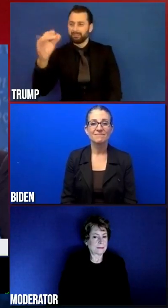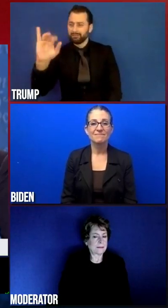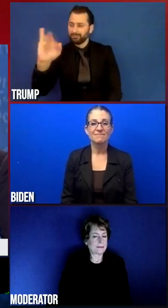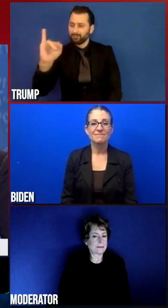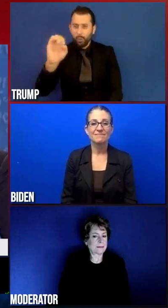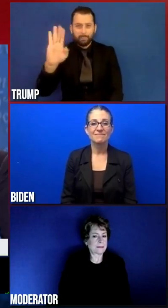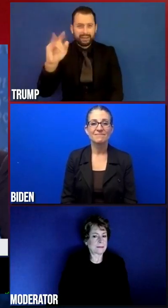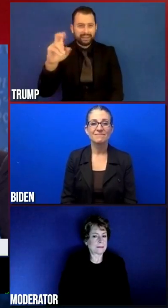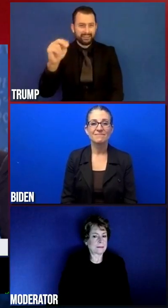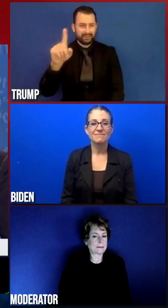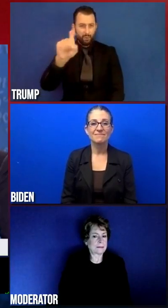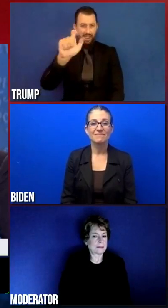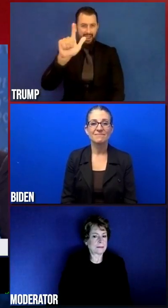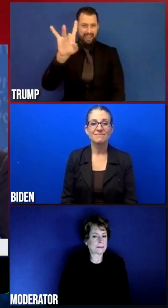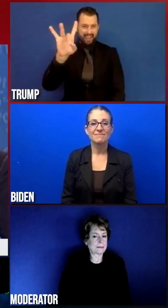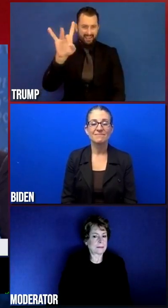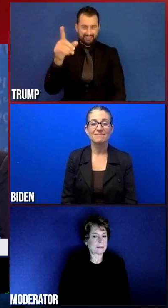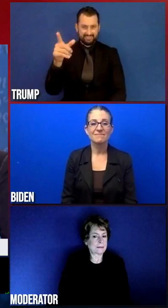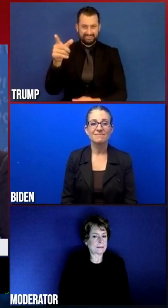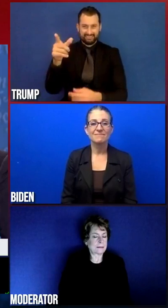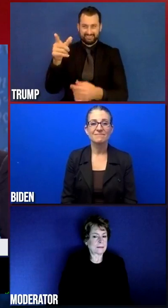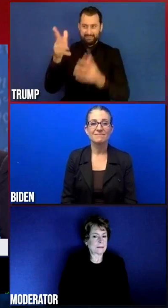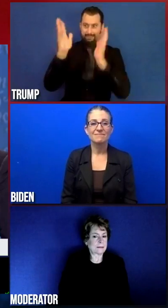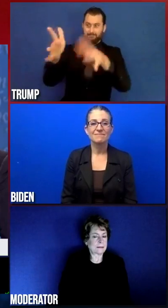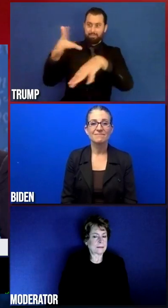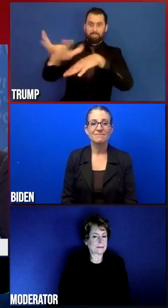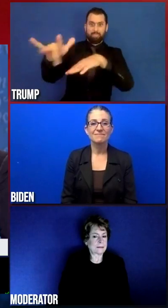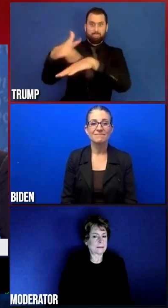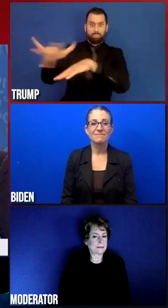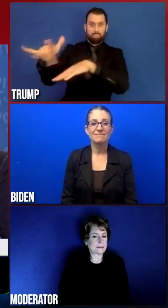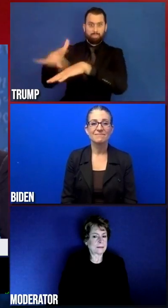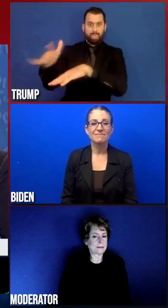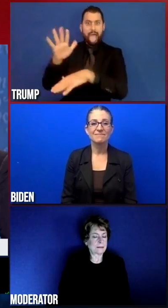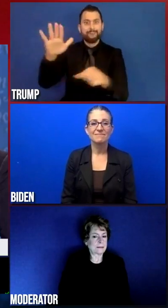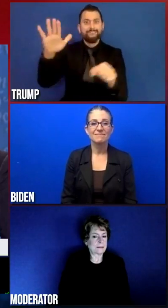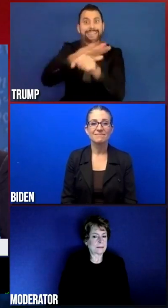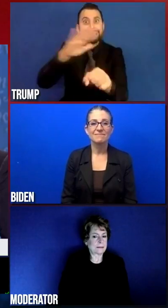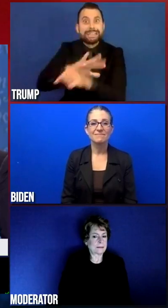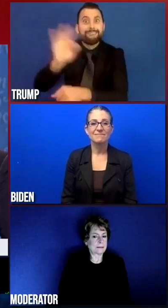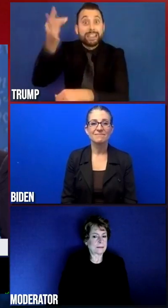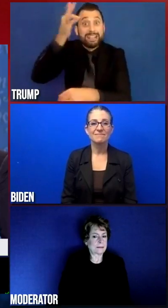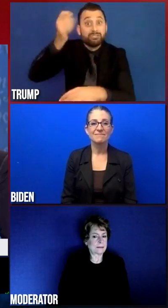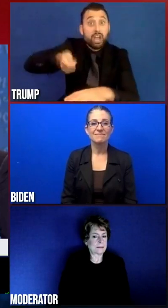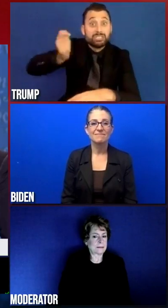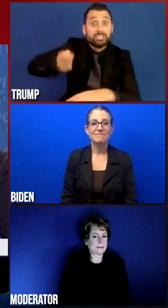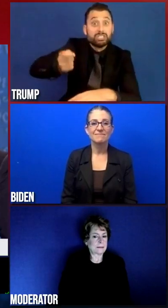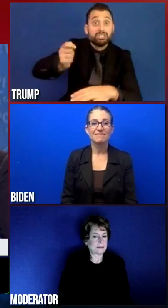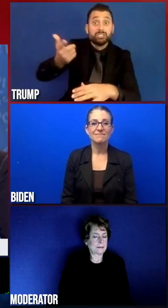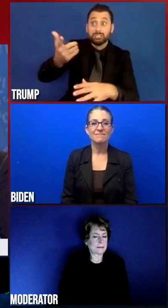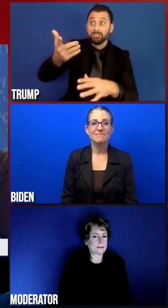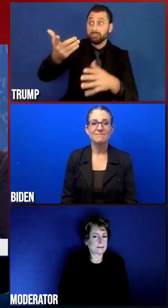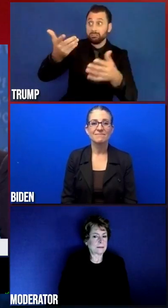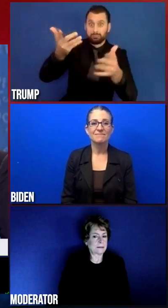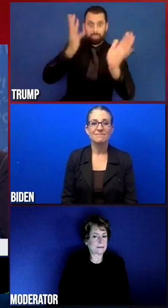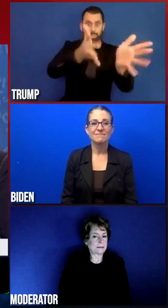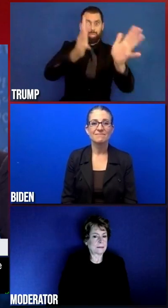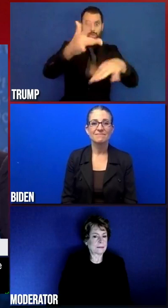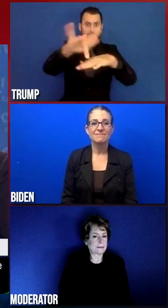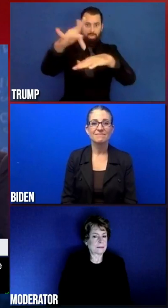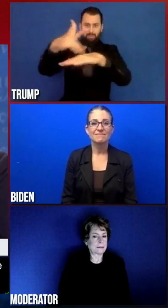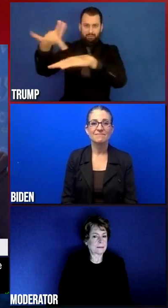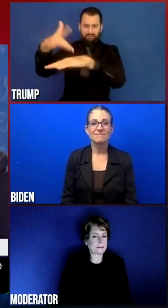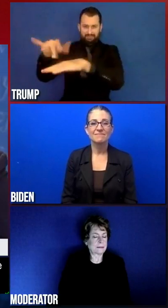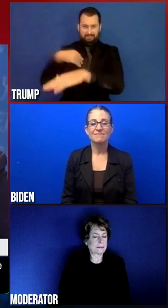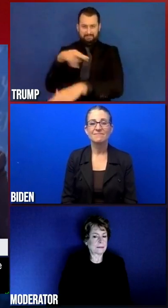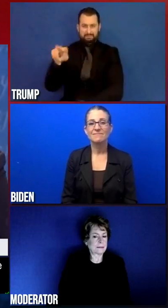left 128 openings, and if I were a member of his party, because they have a little different philosophy, I'd say if